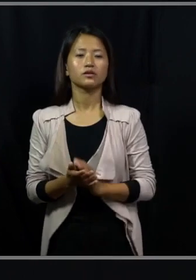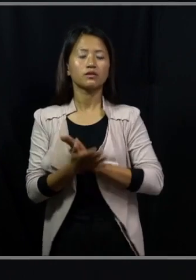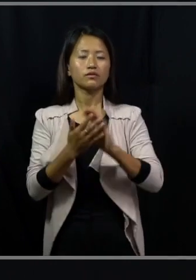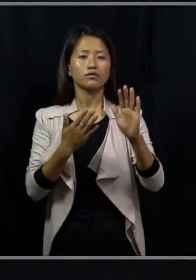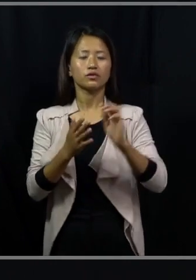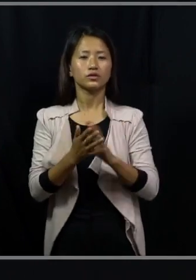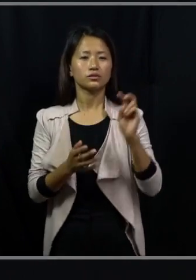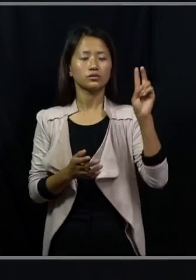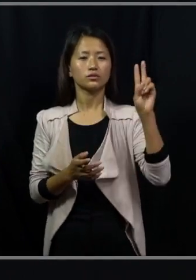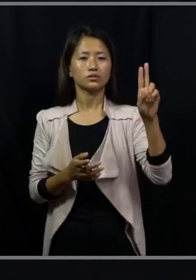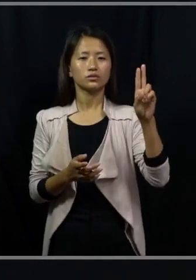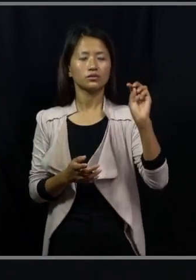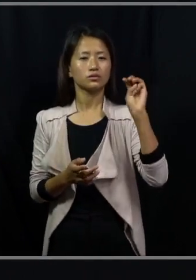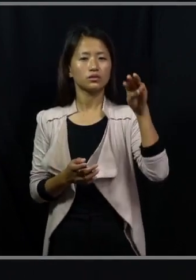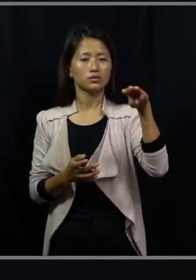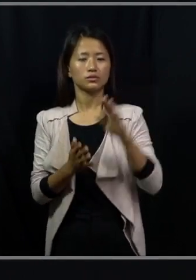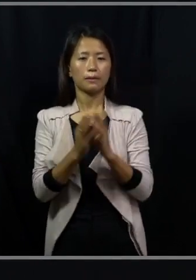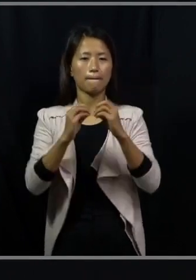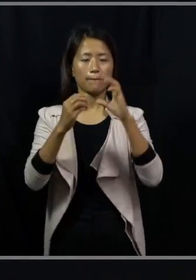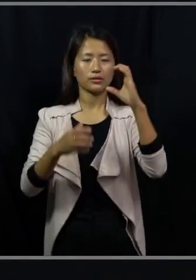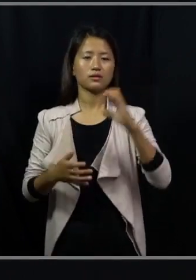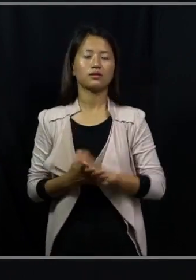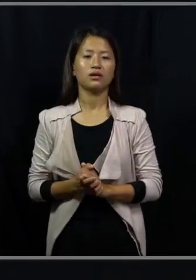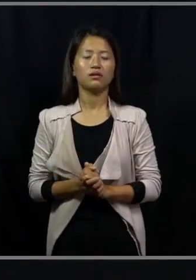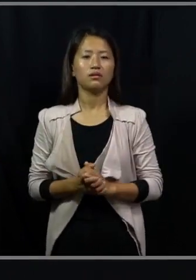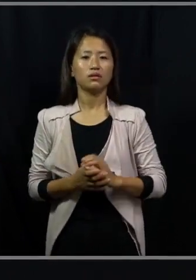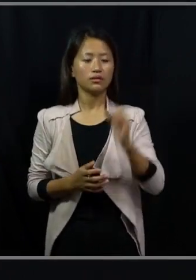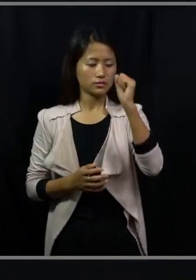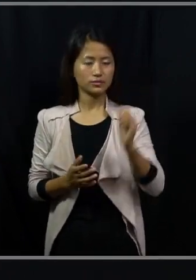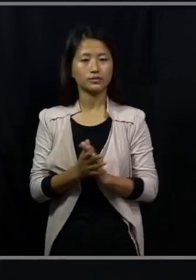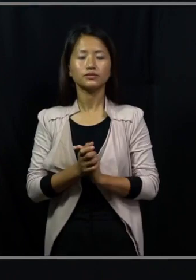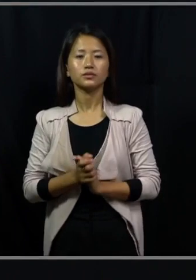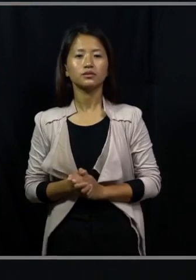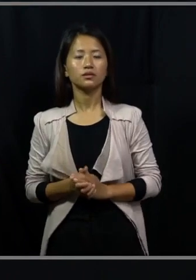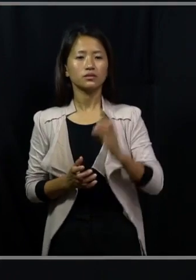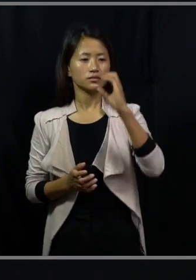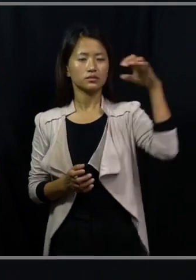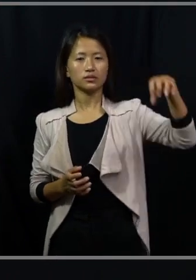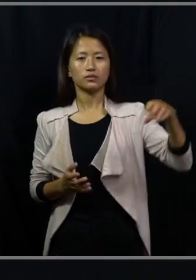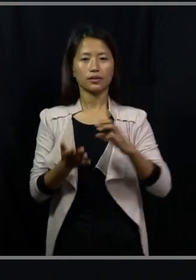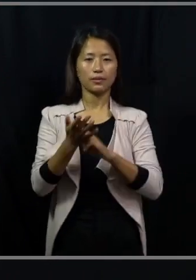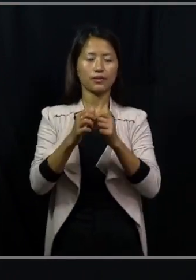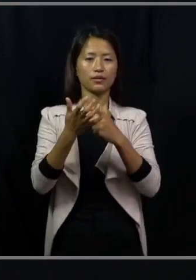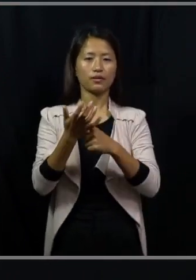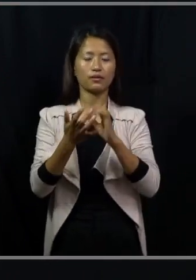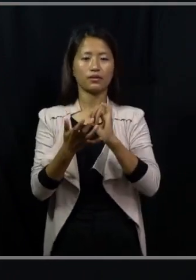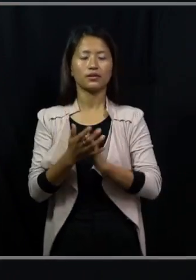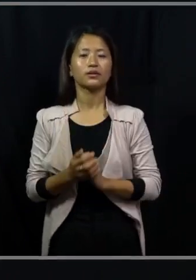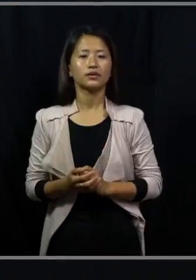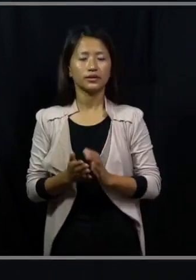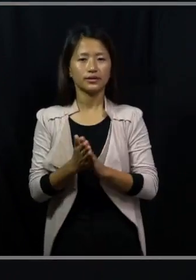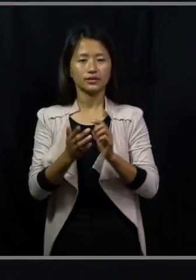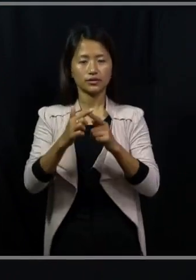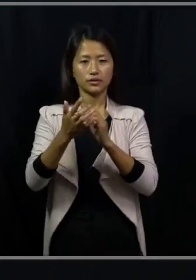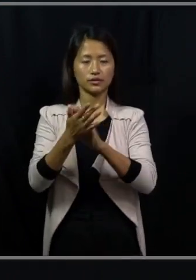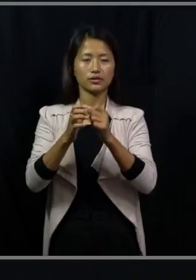2000 BC. It flourished in 2000 BC, and also the city of Mari, it is a